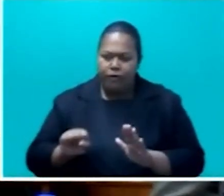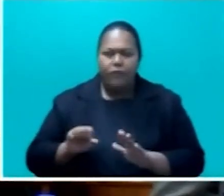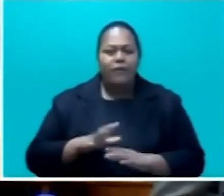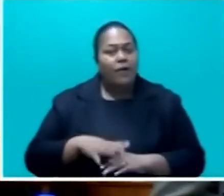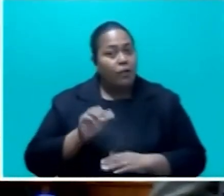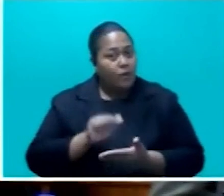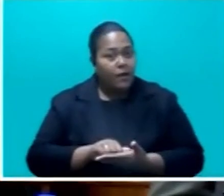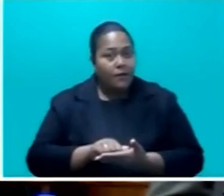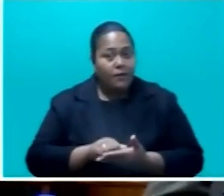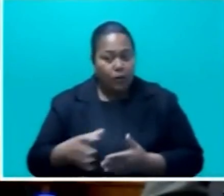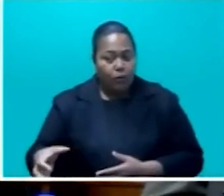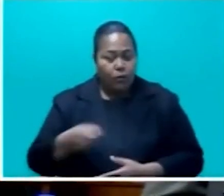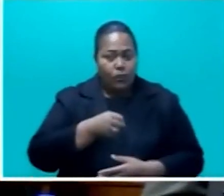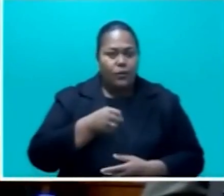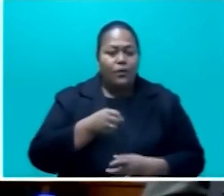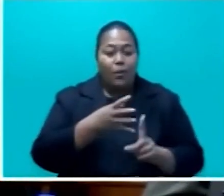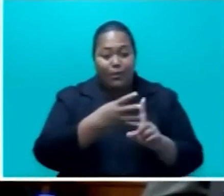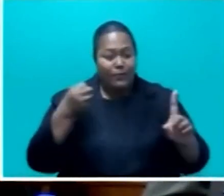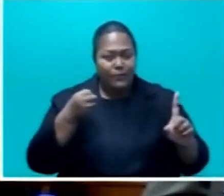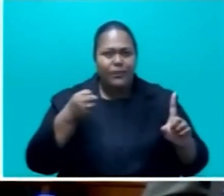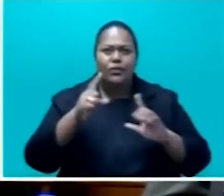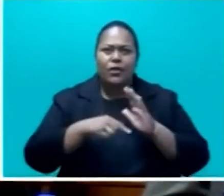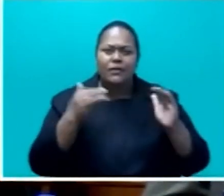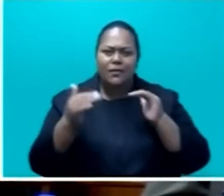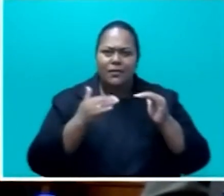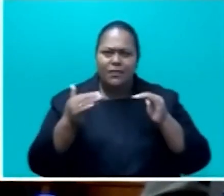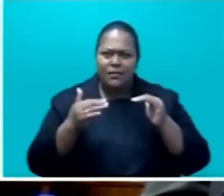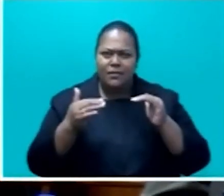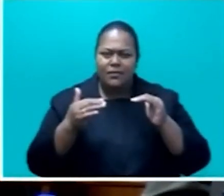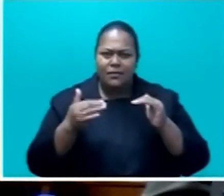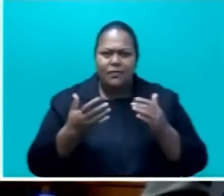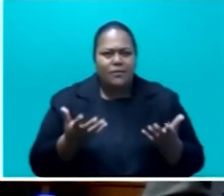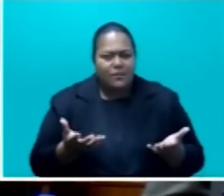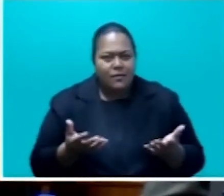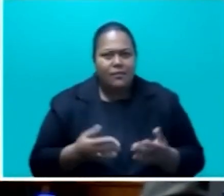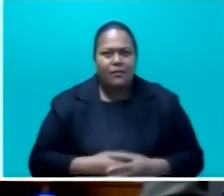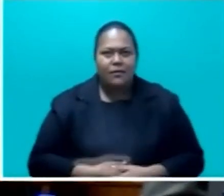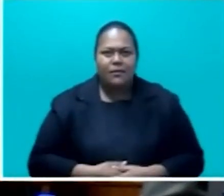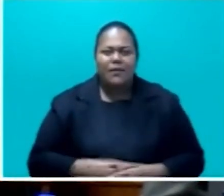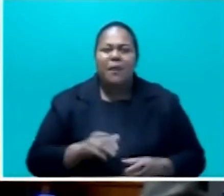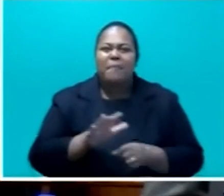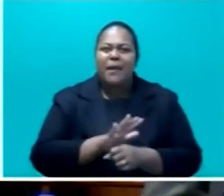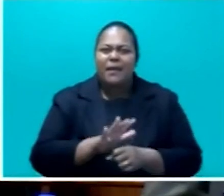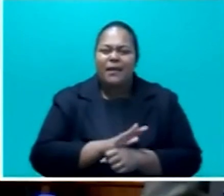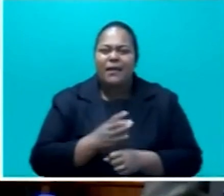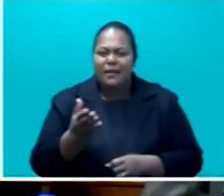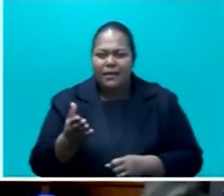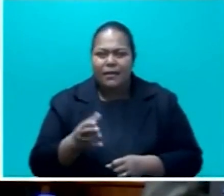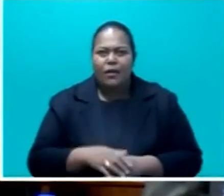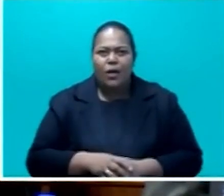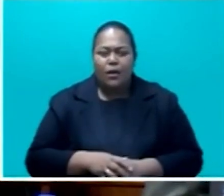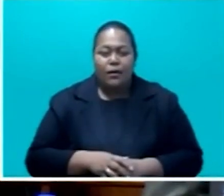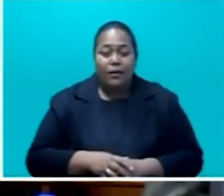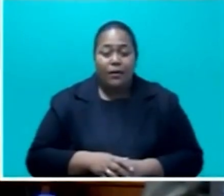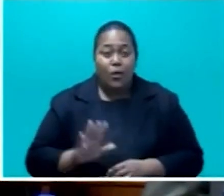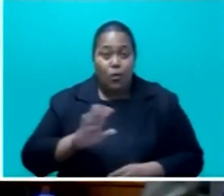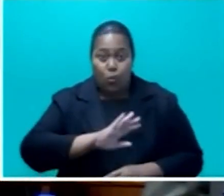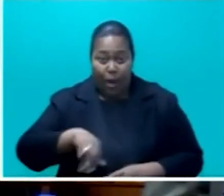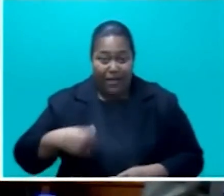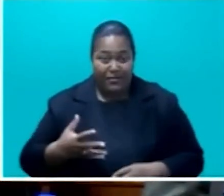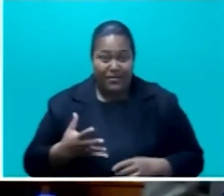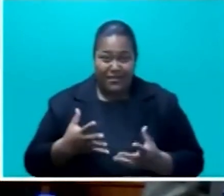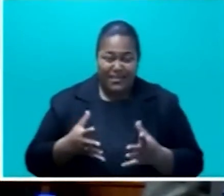from the oppressed of my people, making widows their prey and robbing the fatherless."